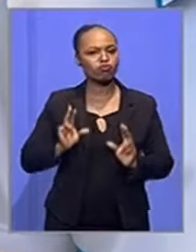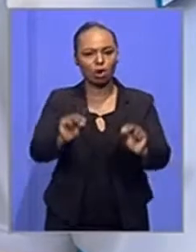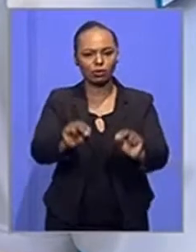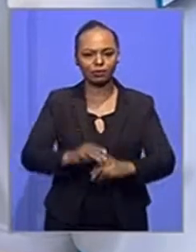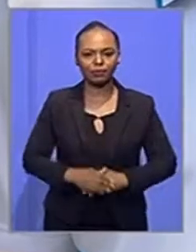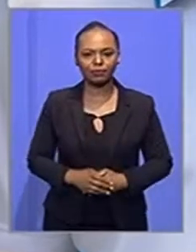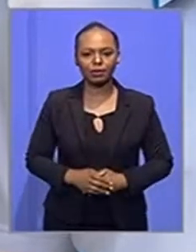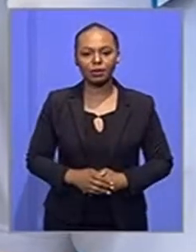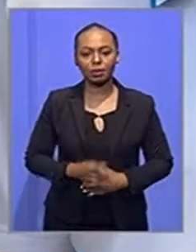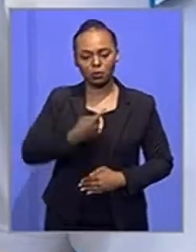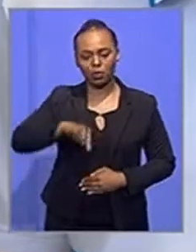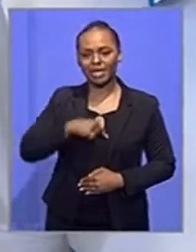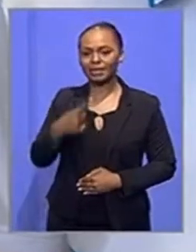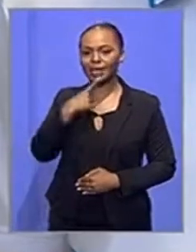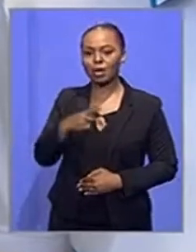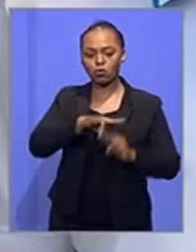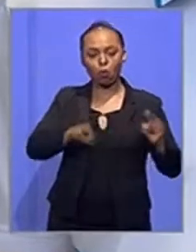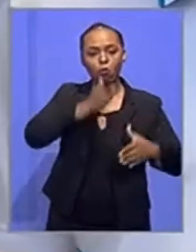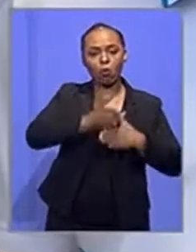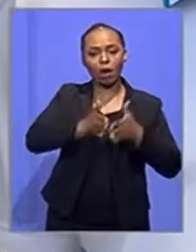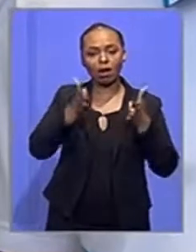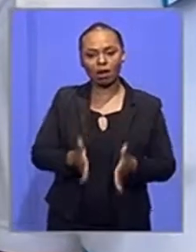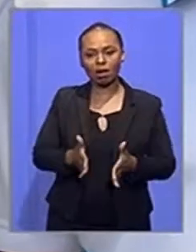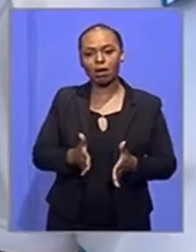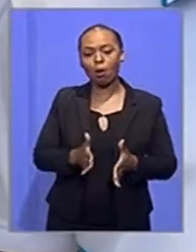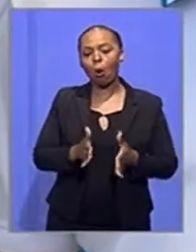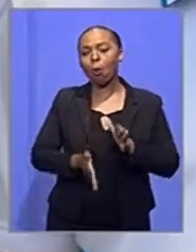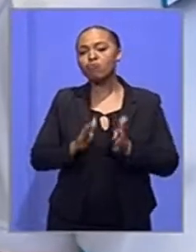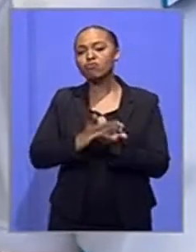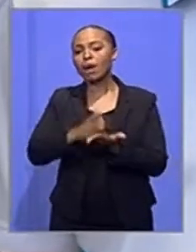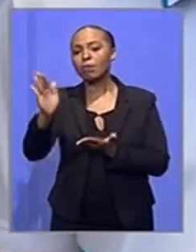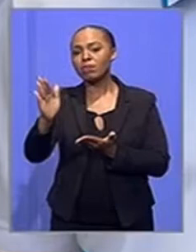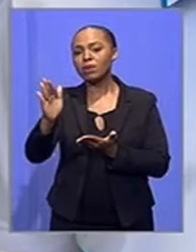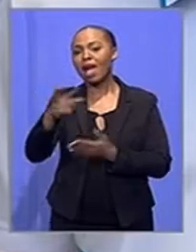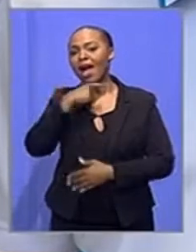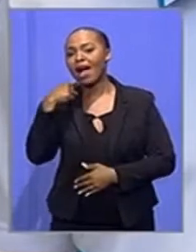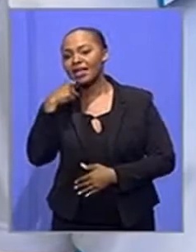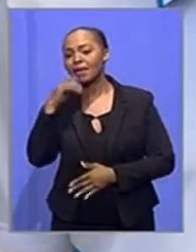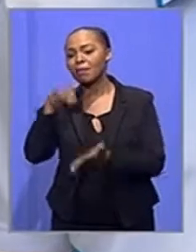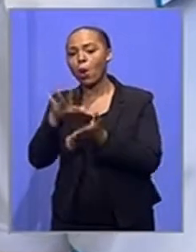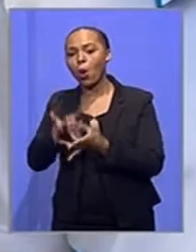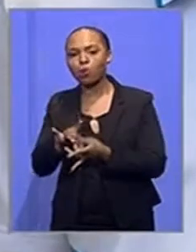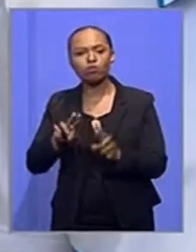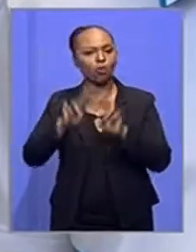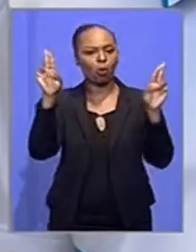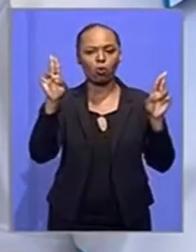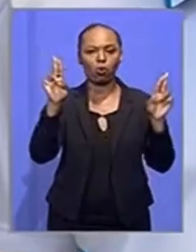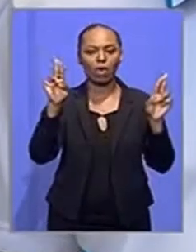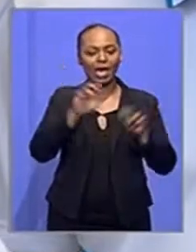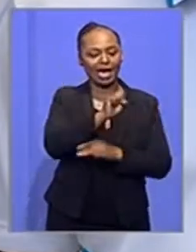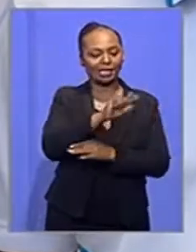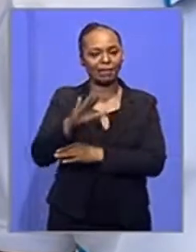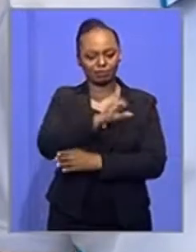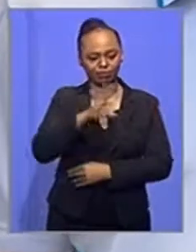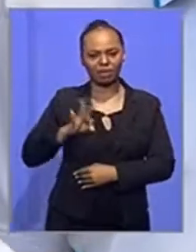We are saying no worker must go home hungry. No family of the SABC